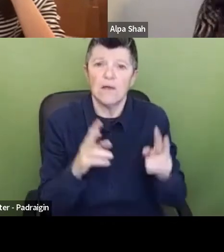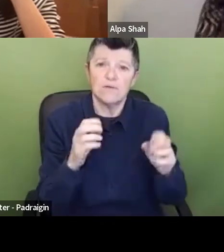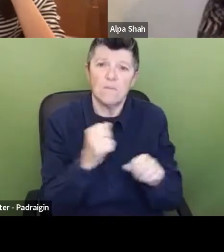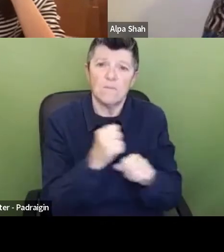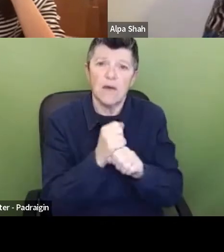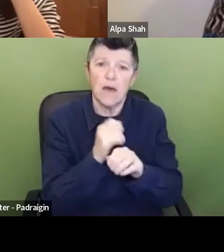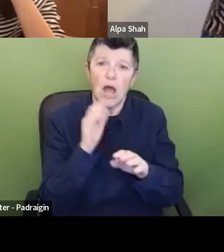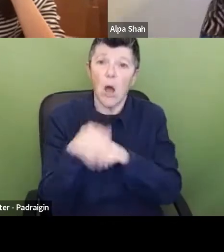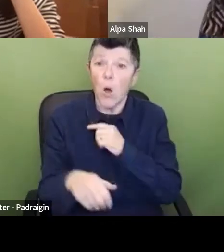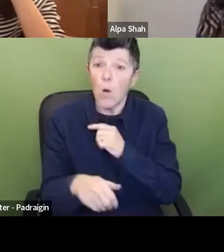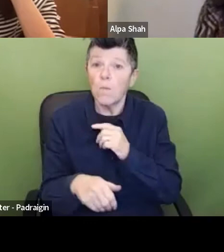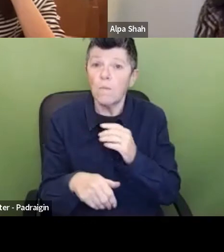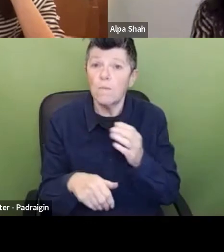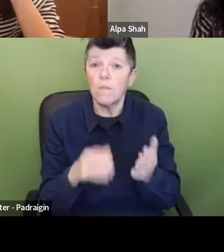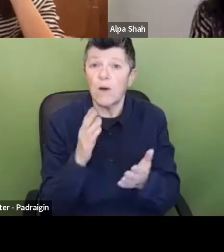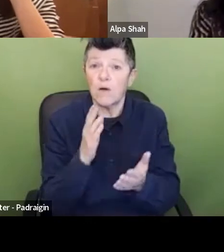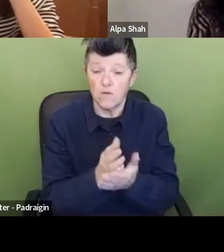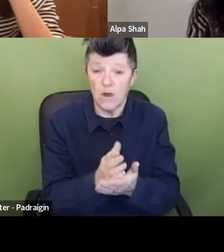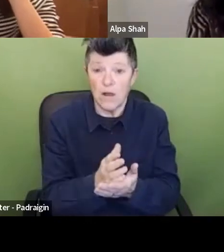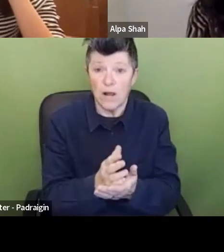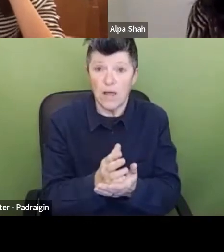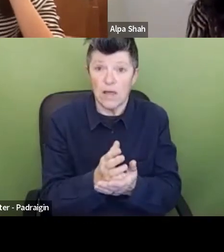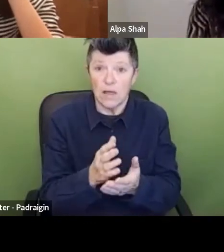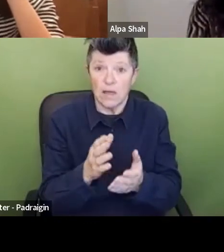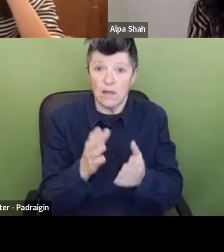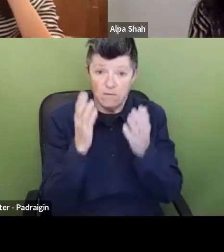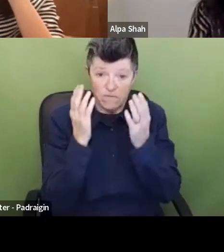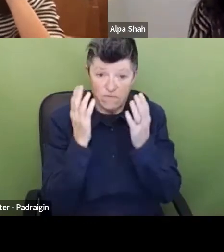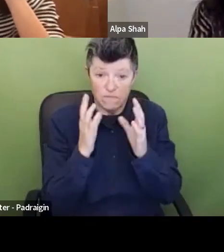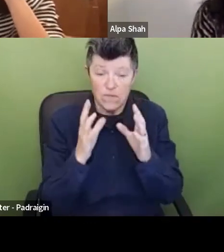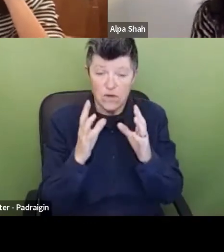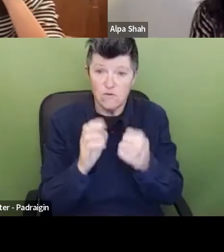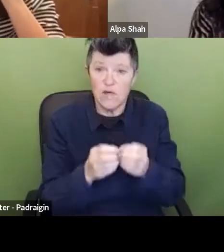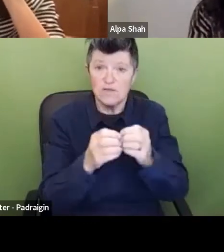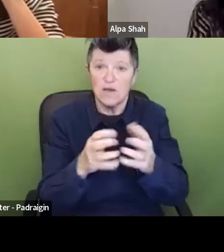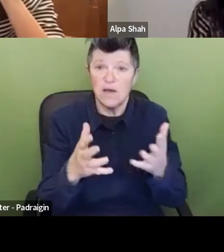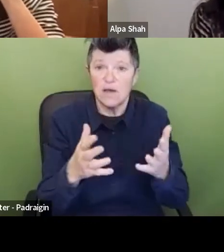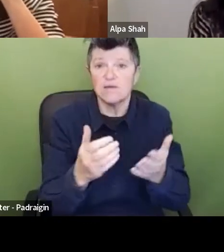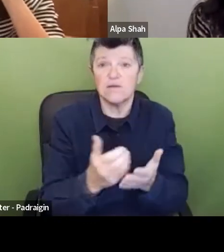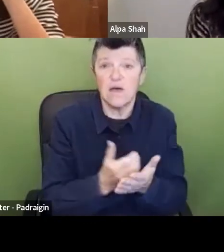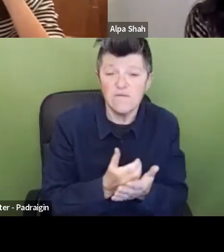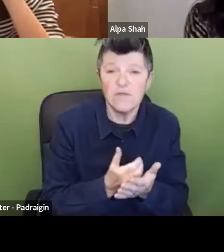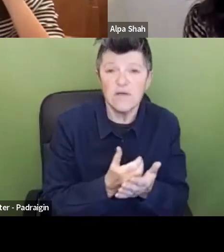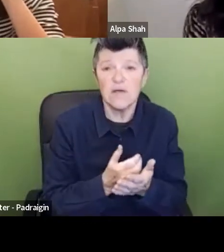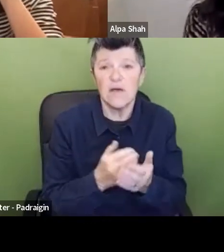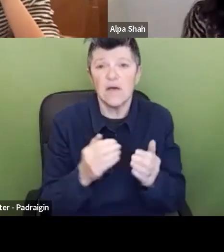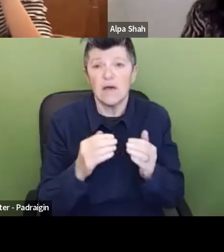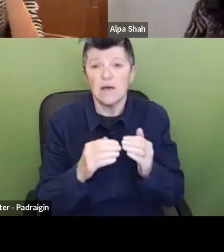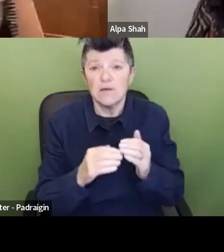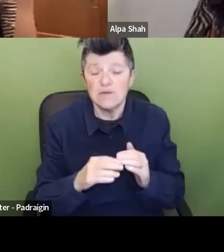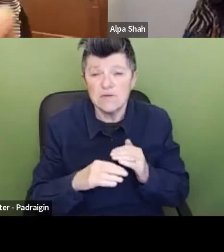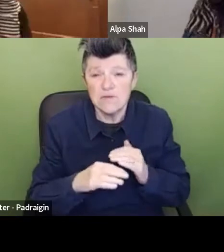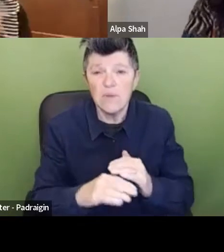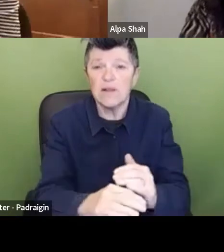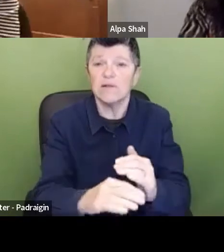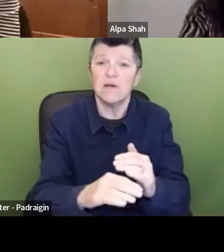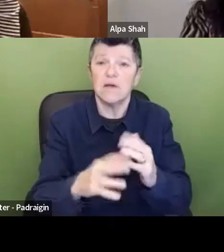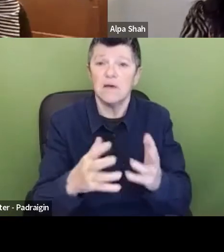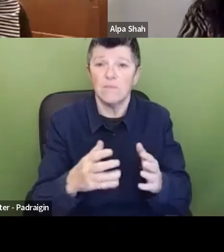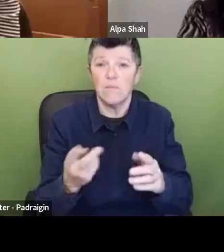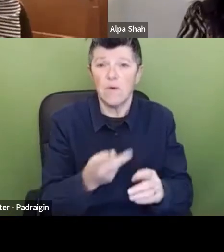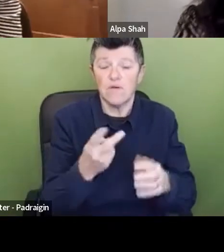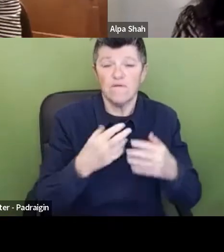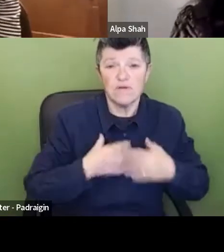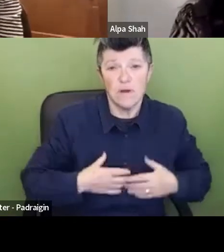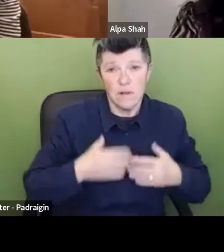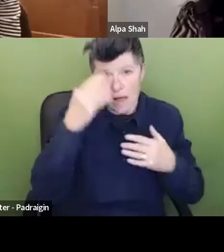of the word. It's about safety, stability, both physical and mentally. What